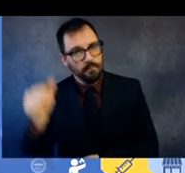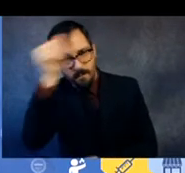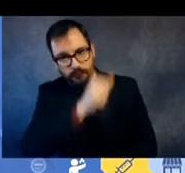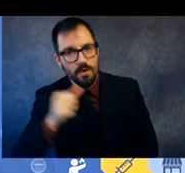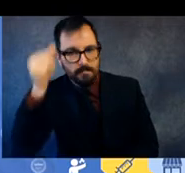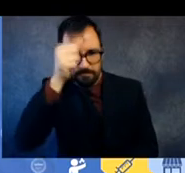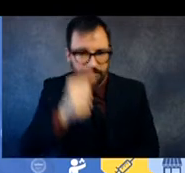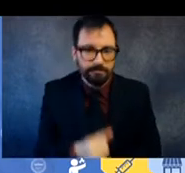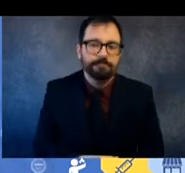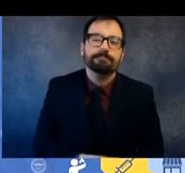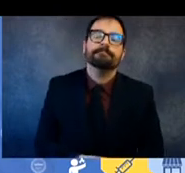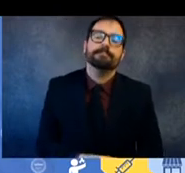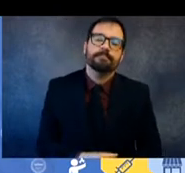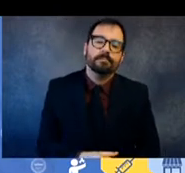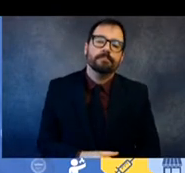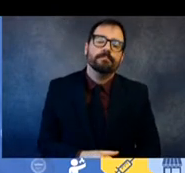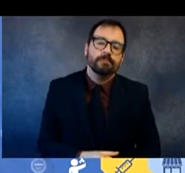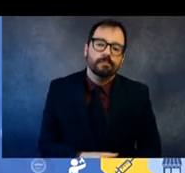the